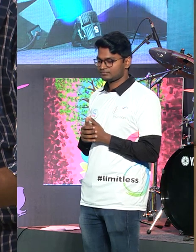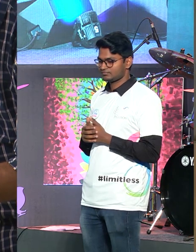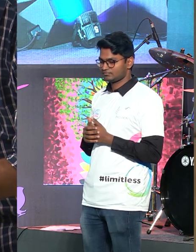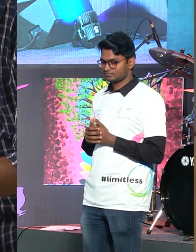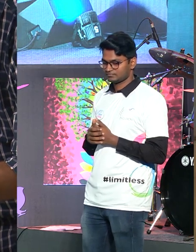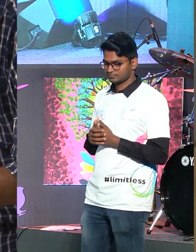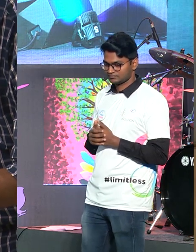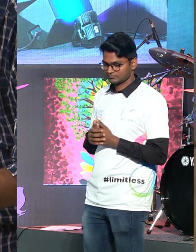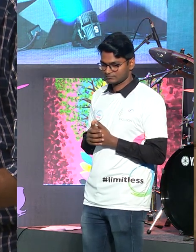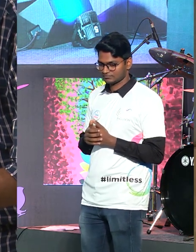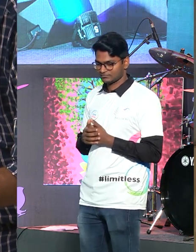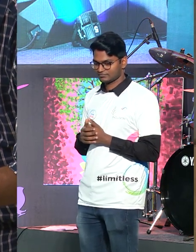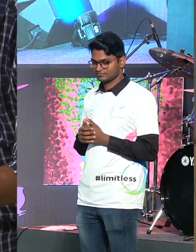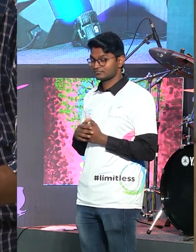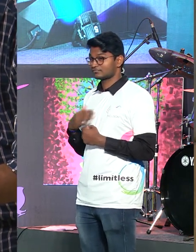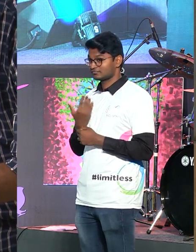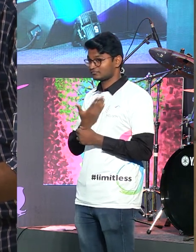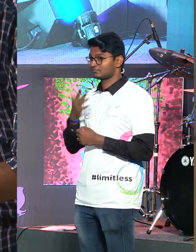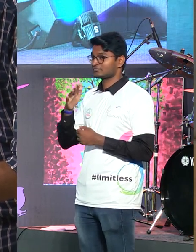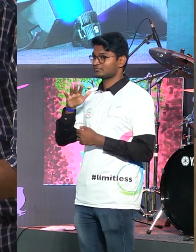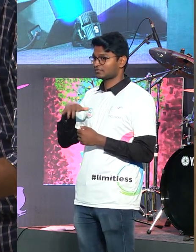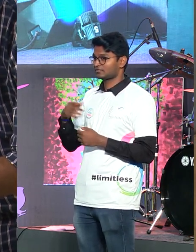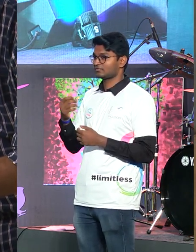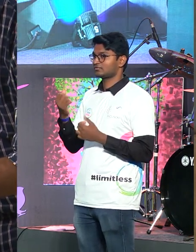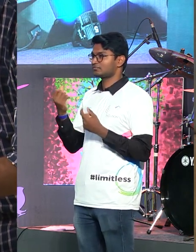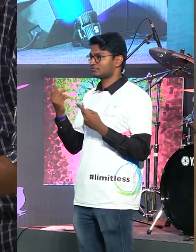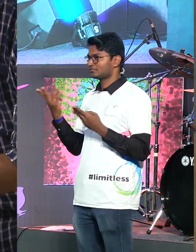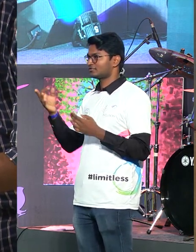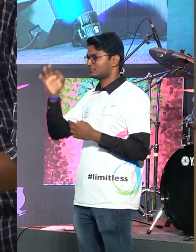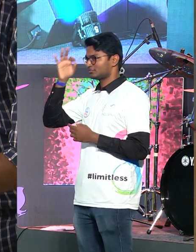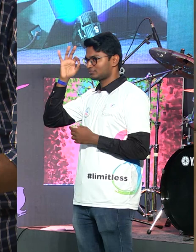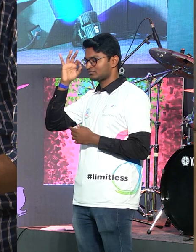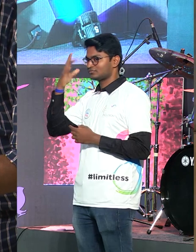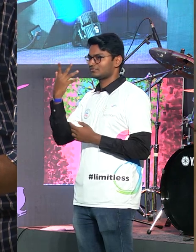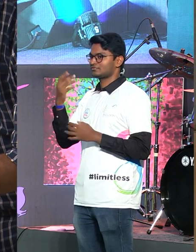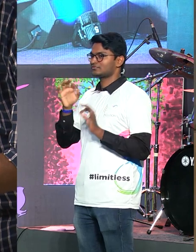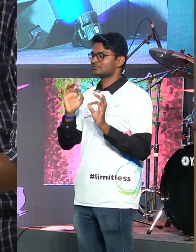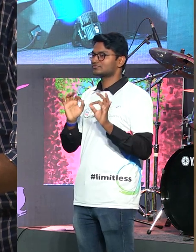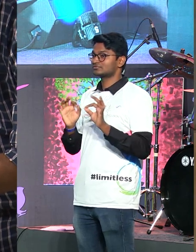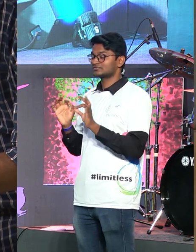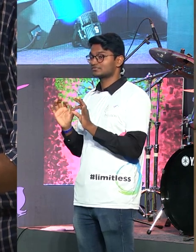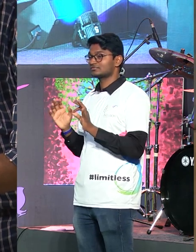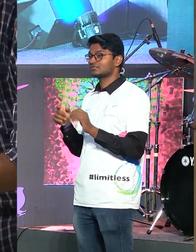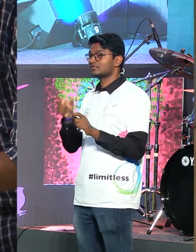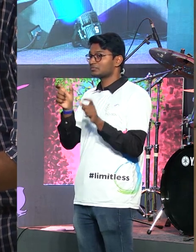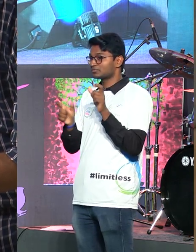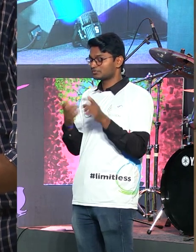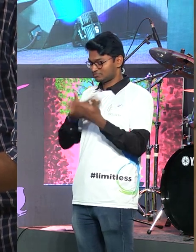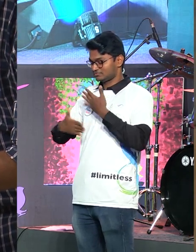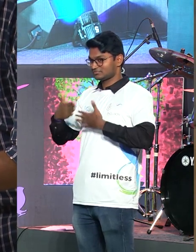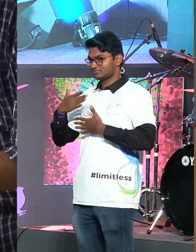and we've also had so many good movies about people with